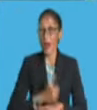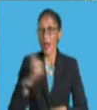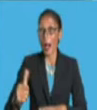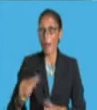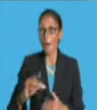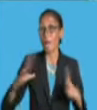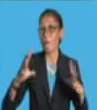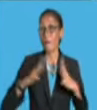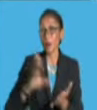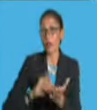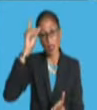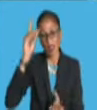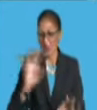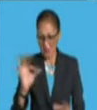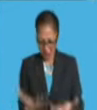policy, there is no